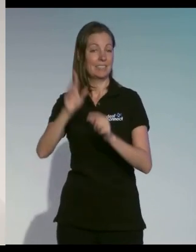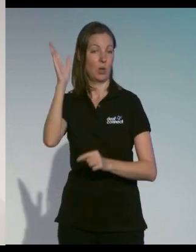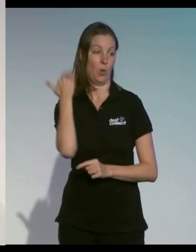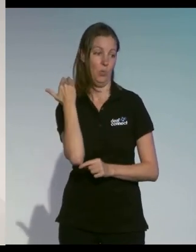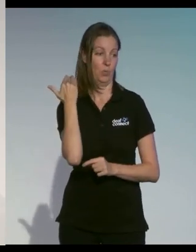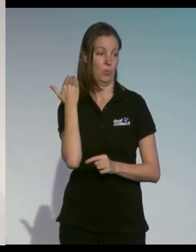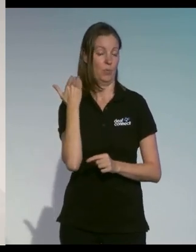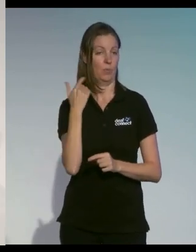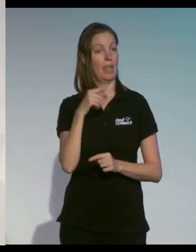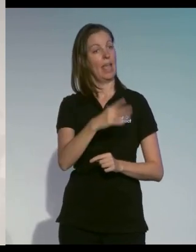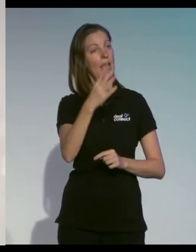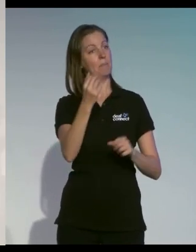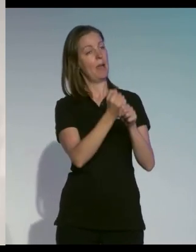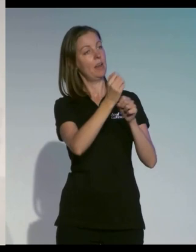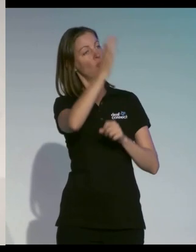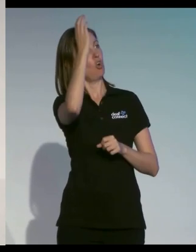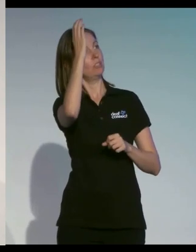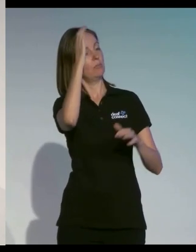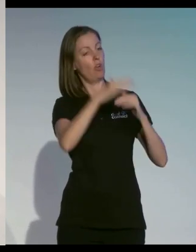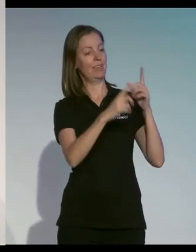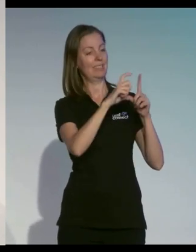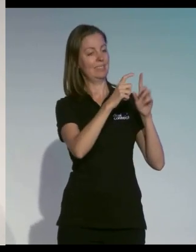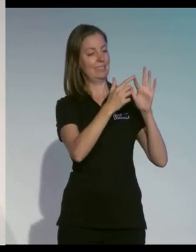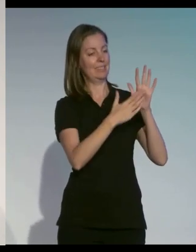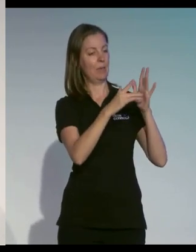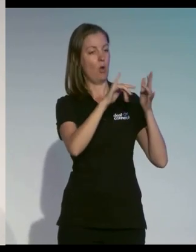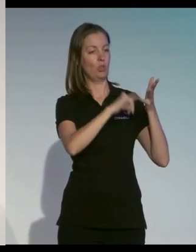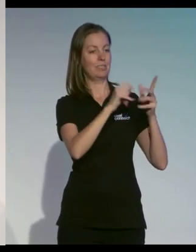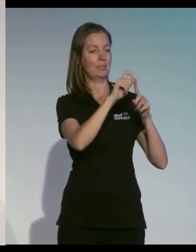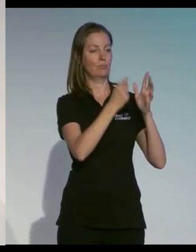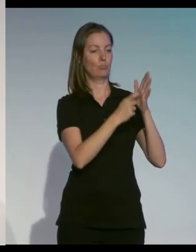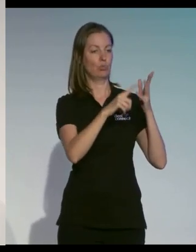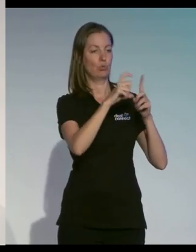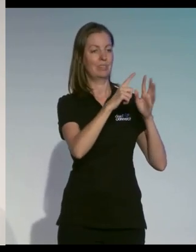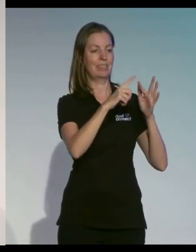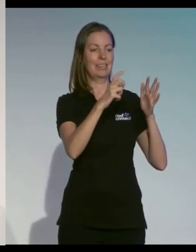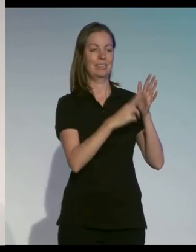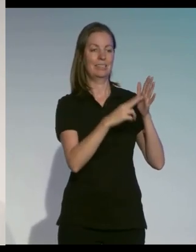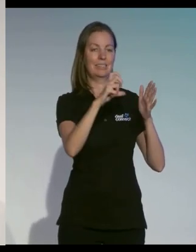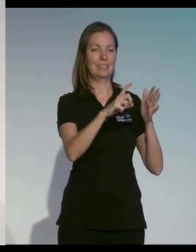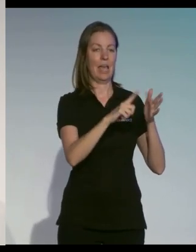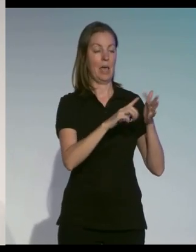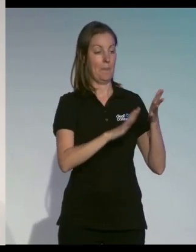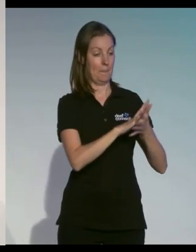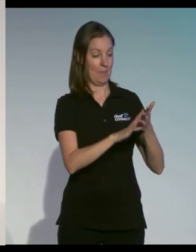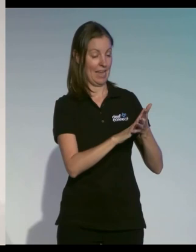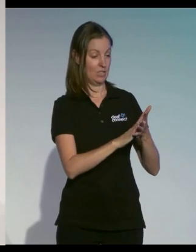And he came up with this concept of demos prudence, which is this idea of the push-pull effect of law and